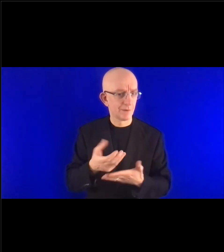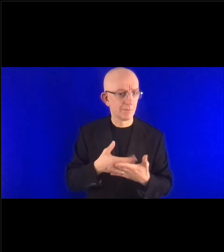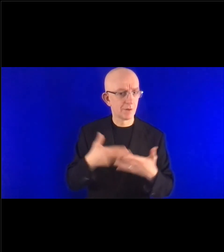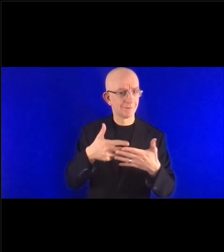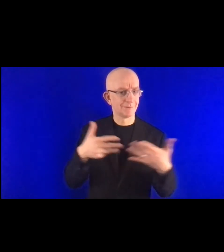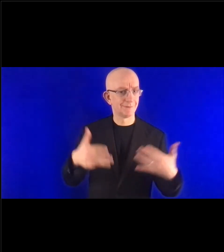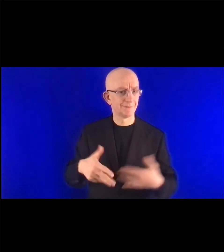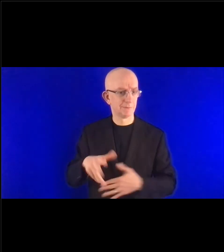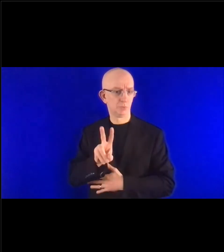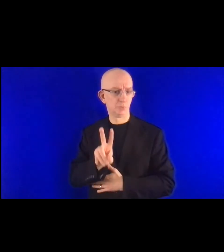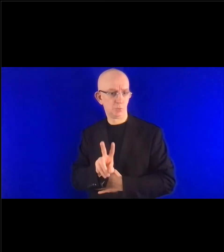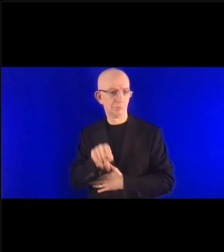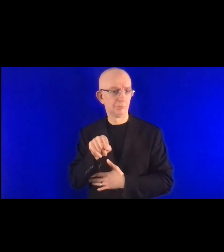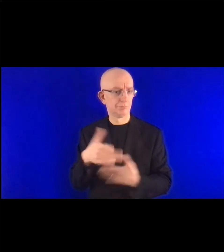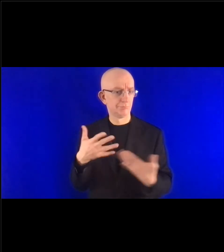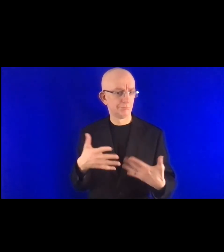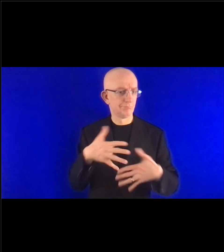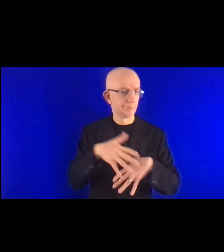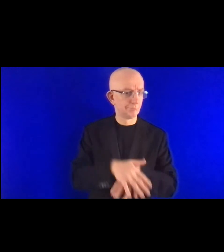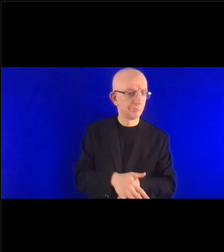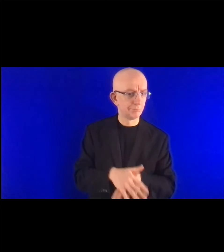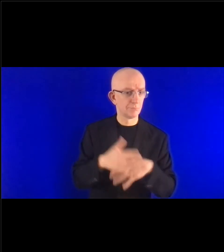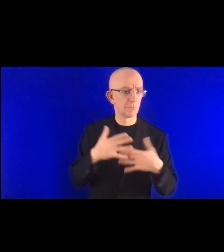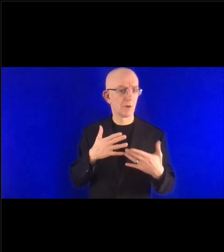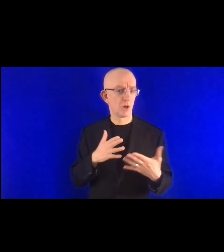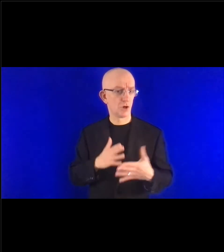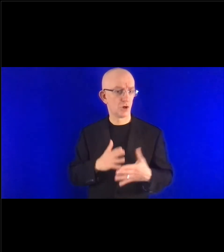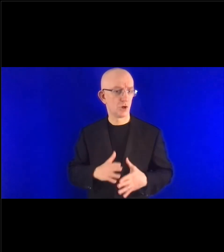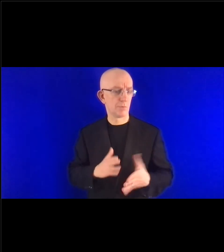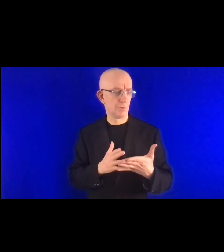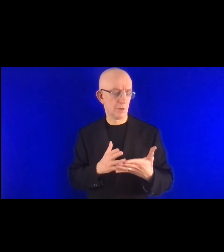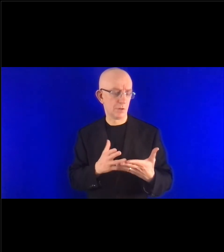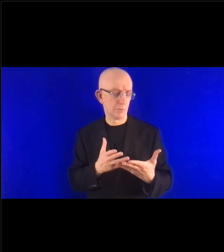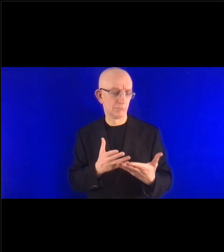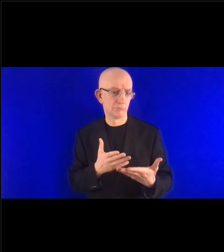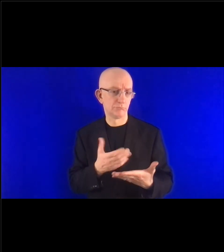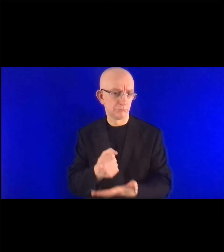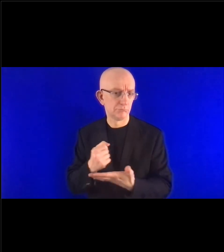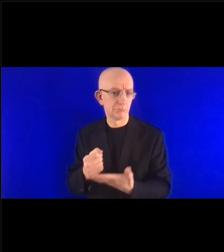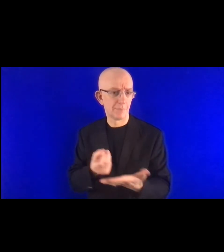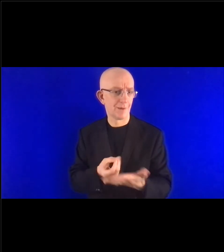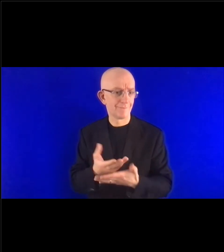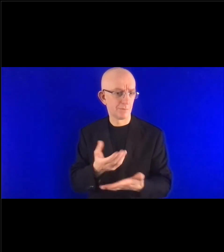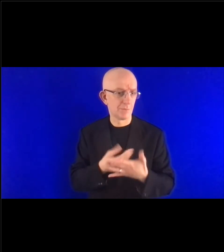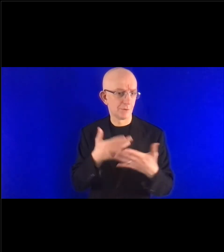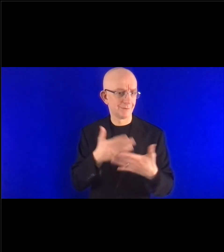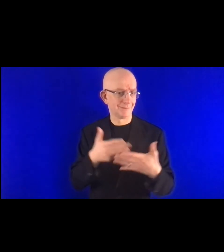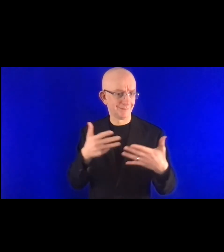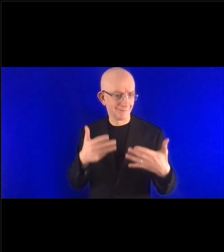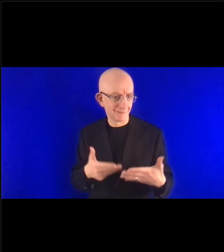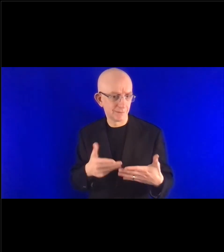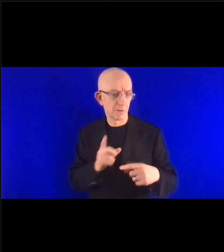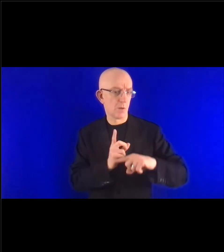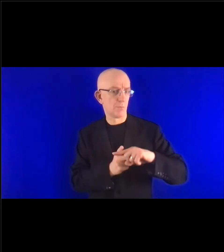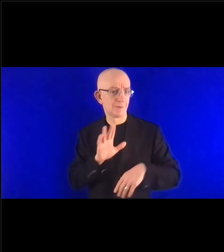The DHIS2, which has enabled improvement in timeliness of monthly health facility reporting,